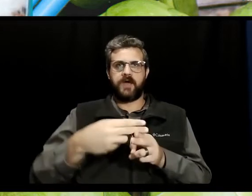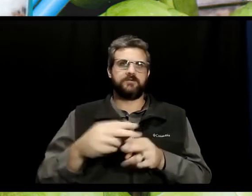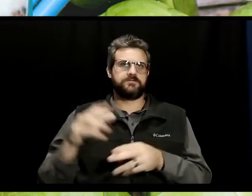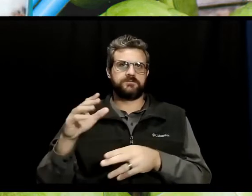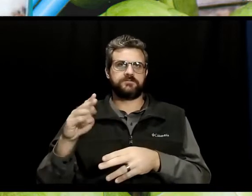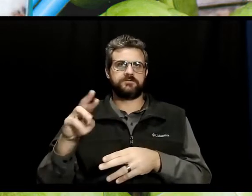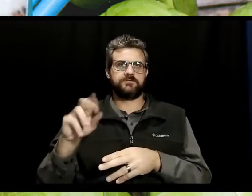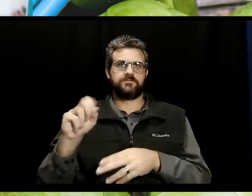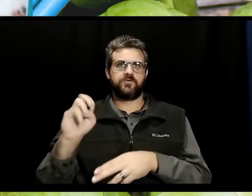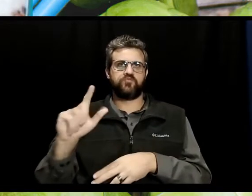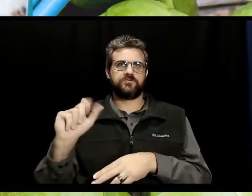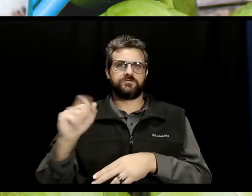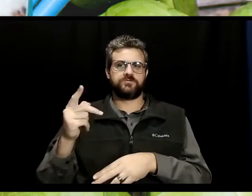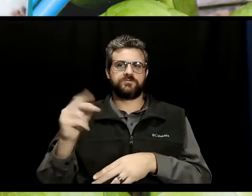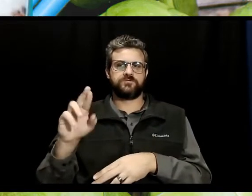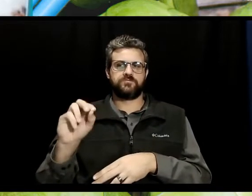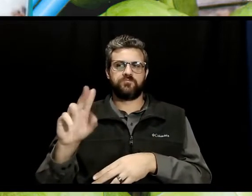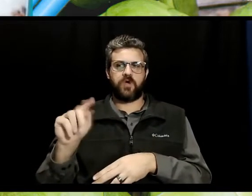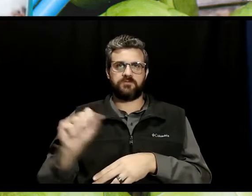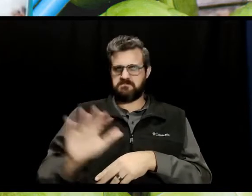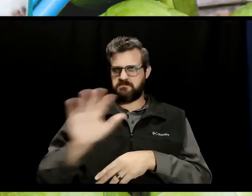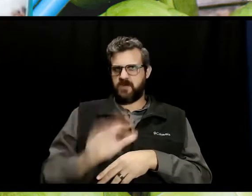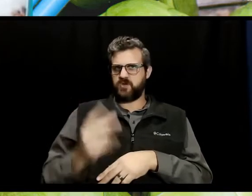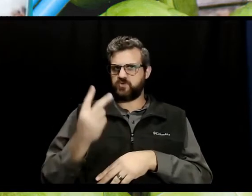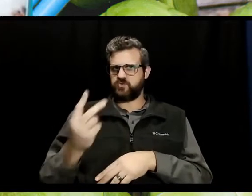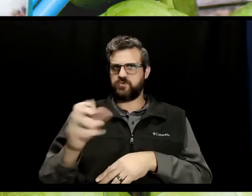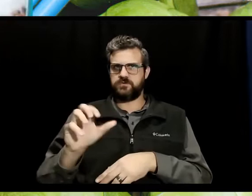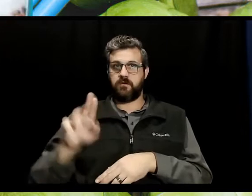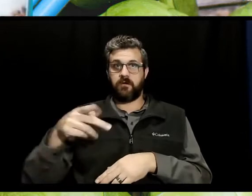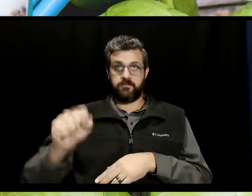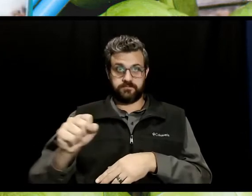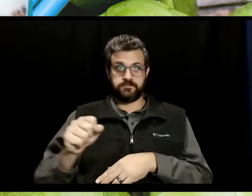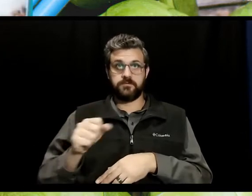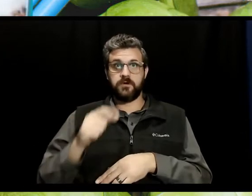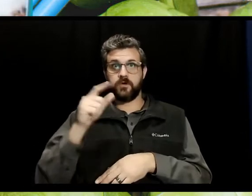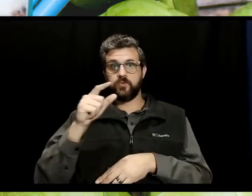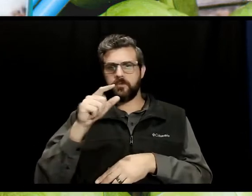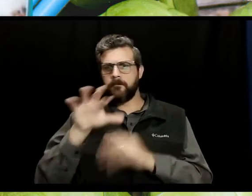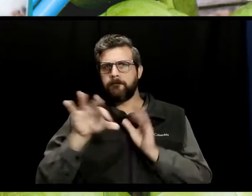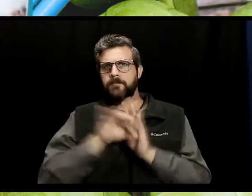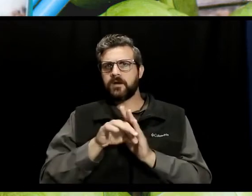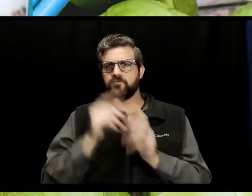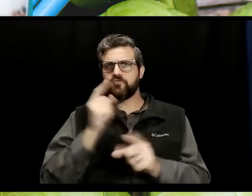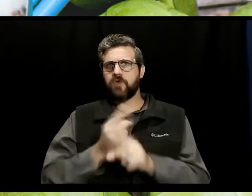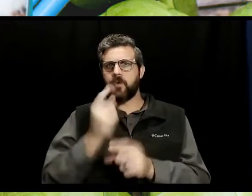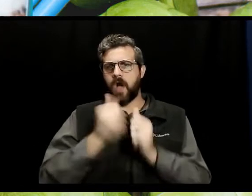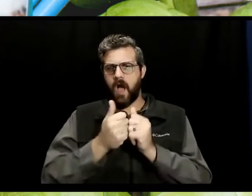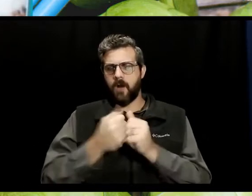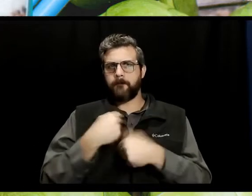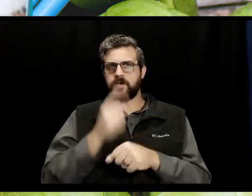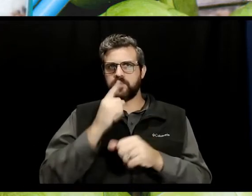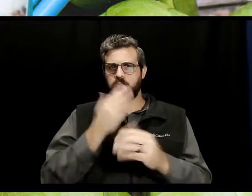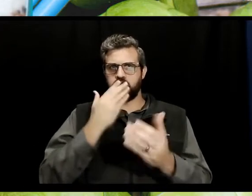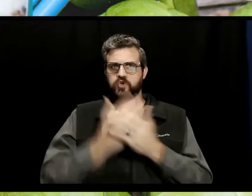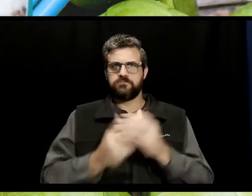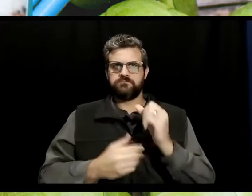2 cups. Now, when selecting your Brussels sprouts, you really want to look for firm sprouts. You don't